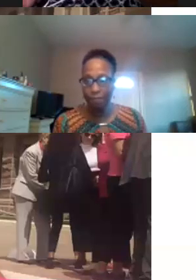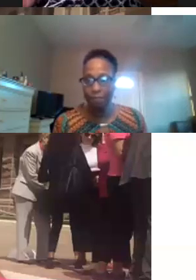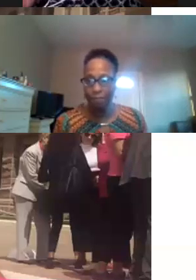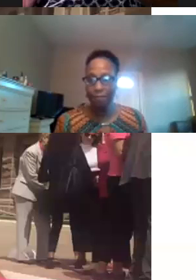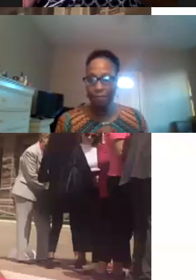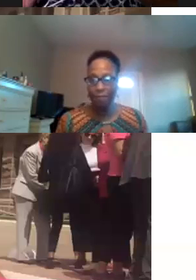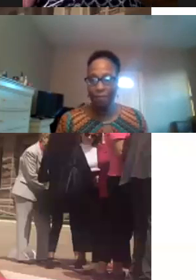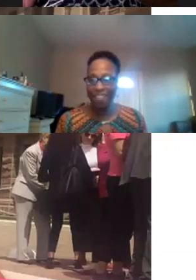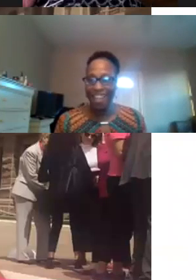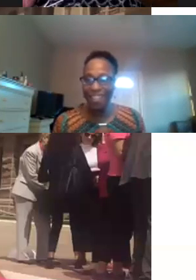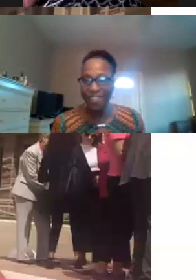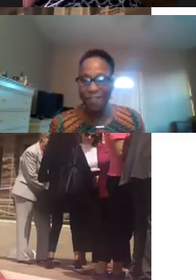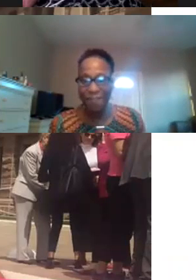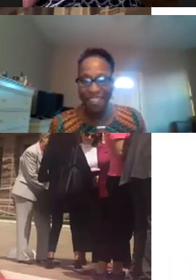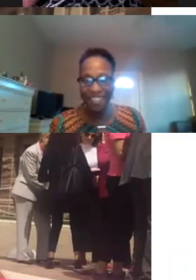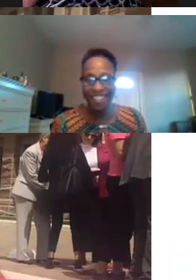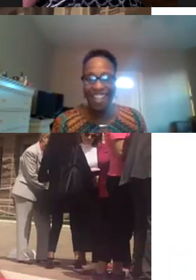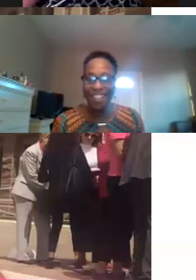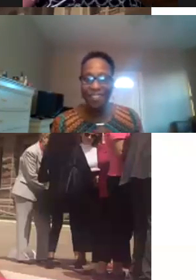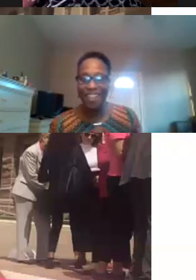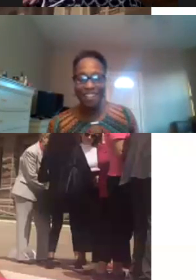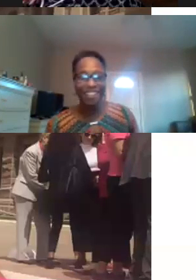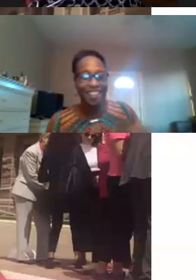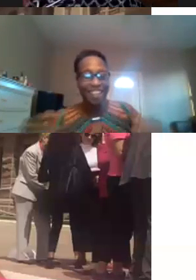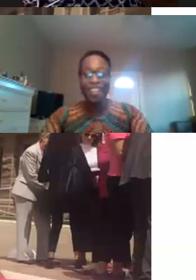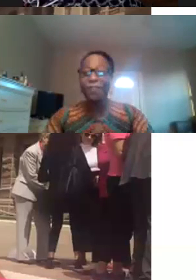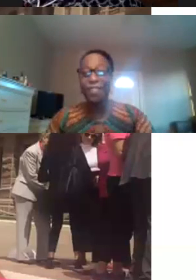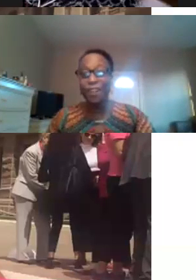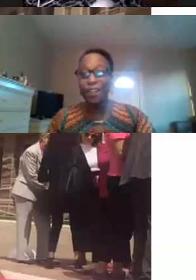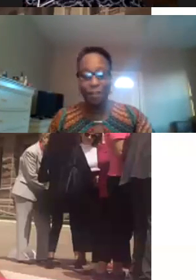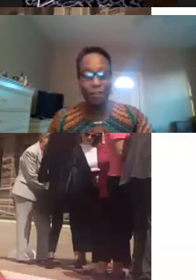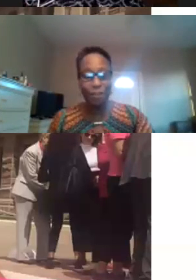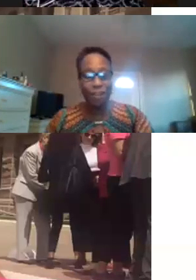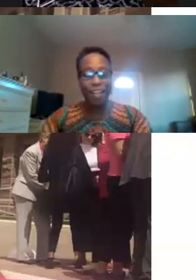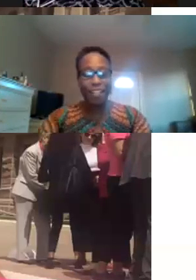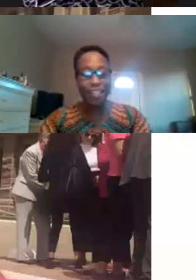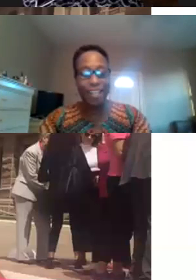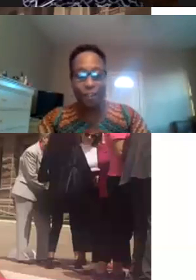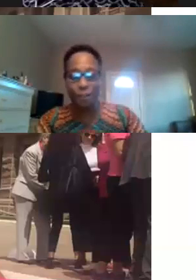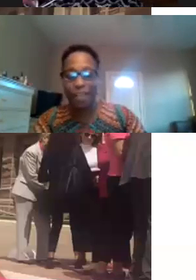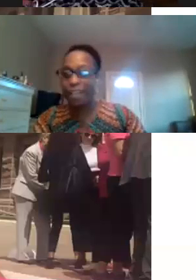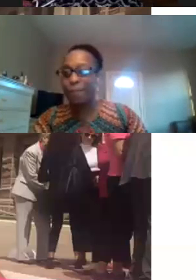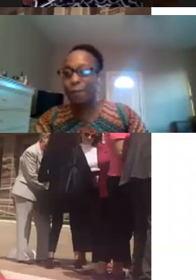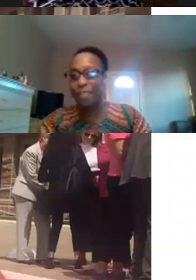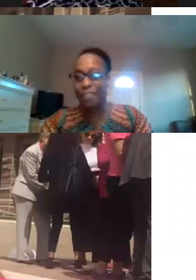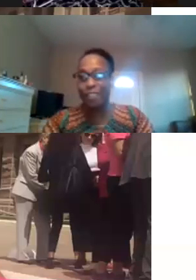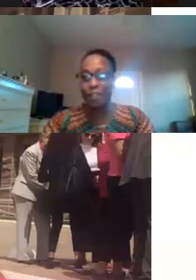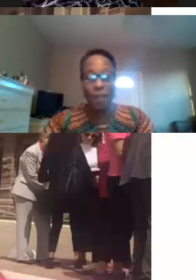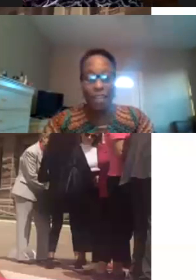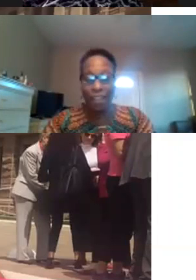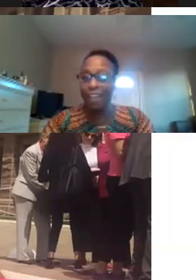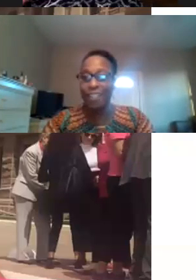I have to say. Thank you so much. Thank you, Tana. Thank you for sharing your story, and just thank you for being an inspiration